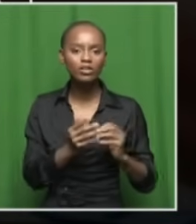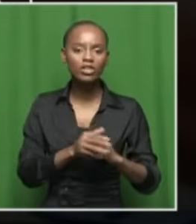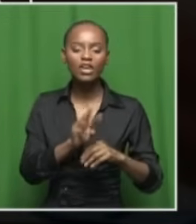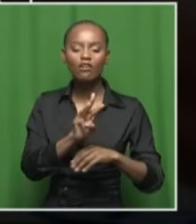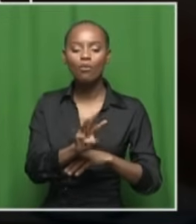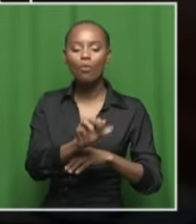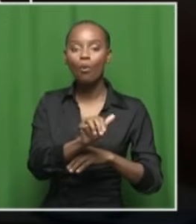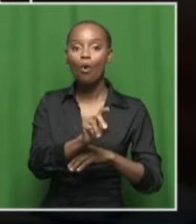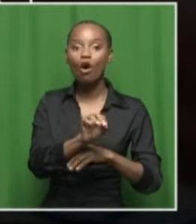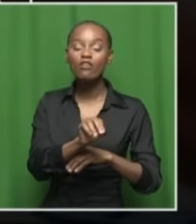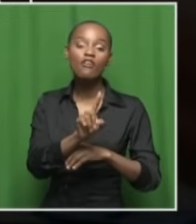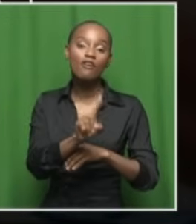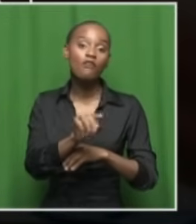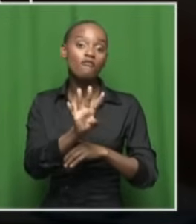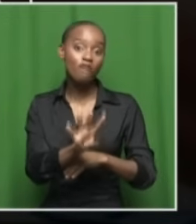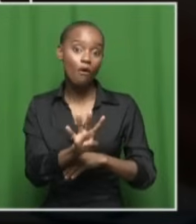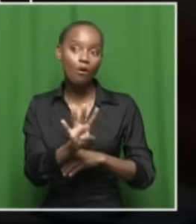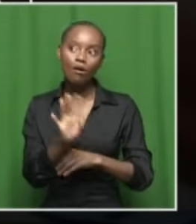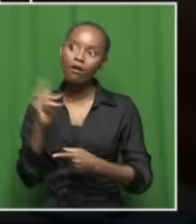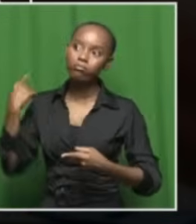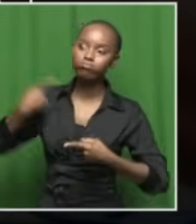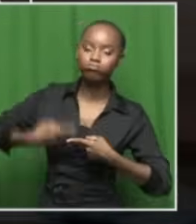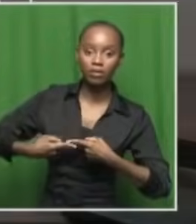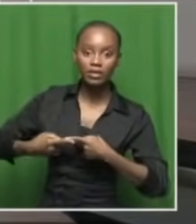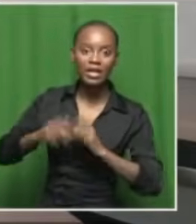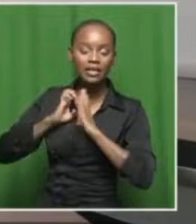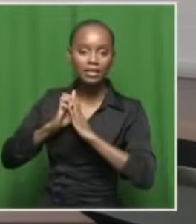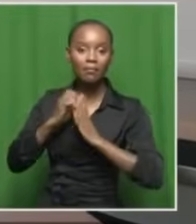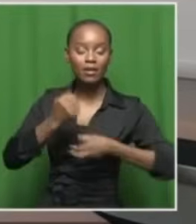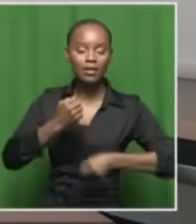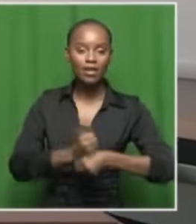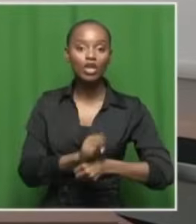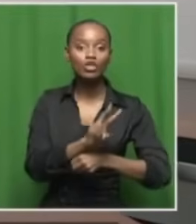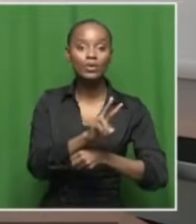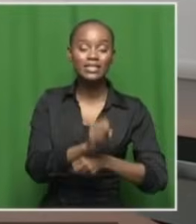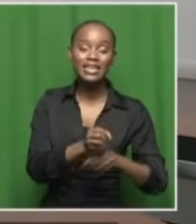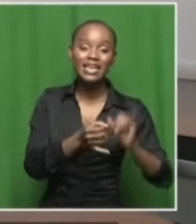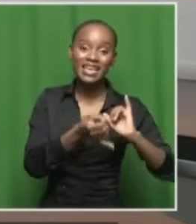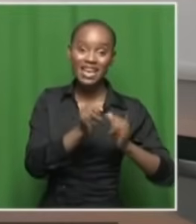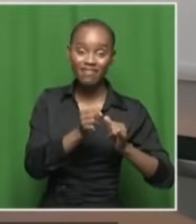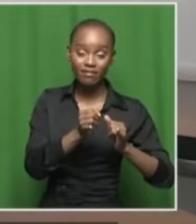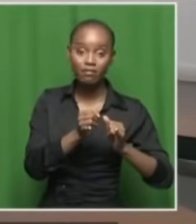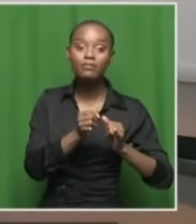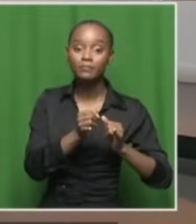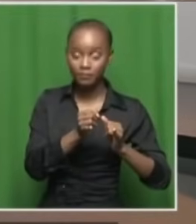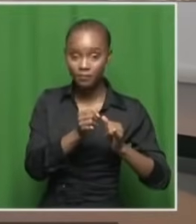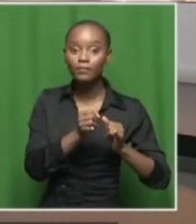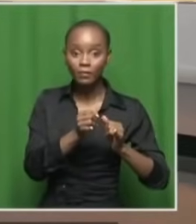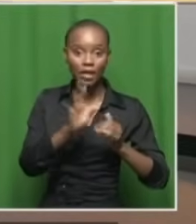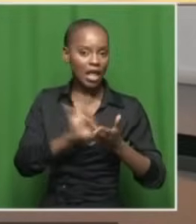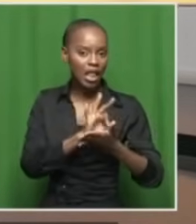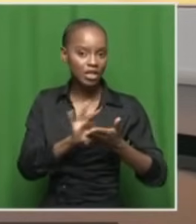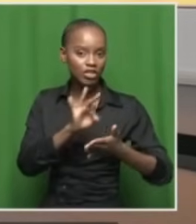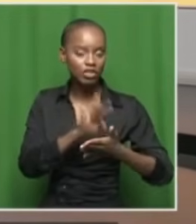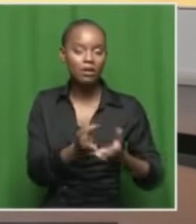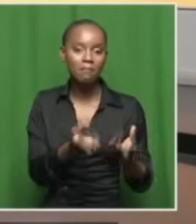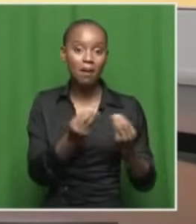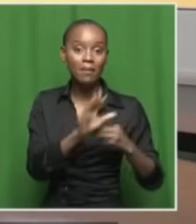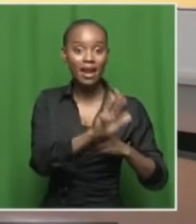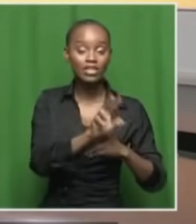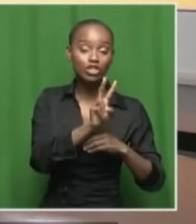years, the 2011 election, they got 92% in that ward. Then